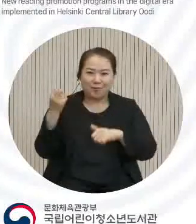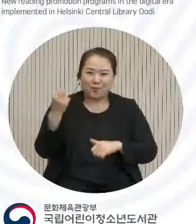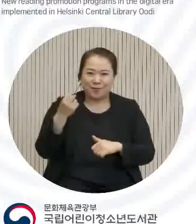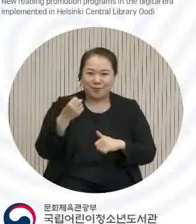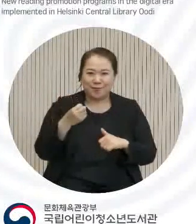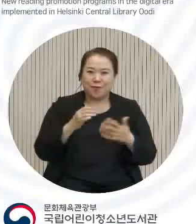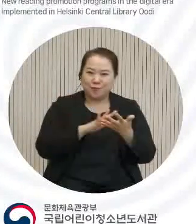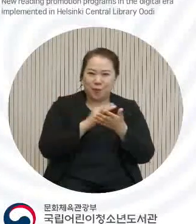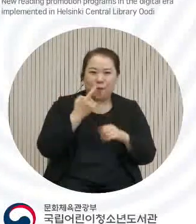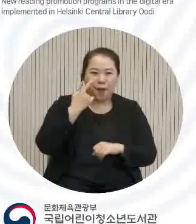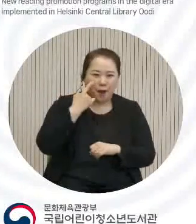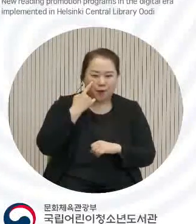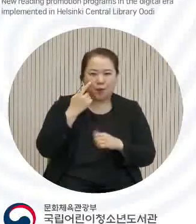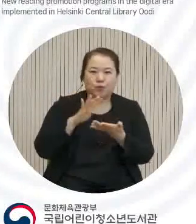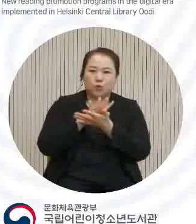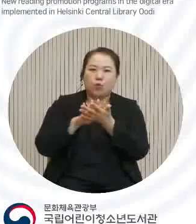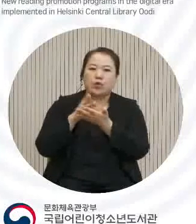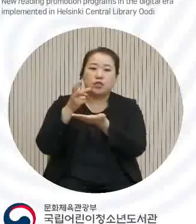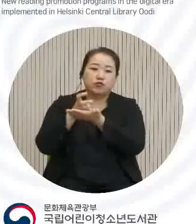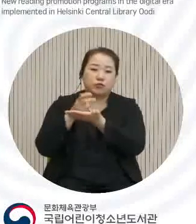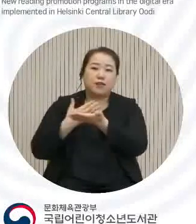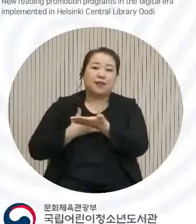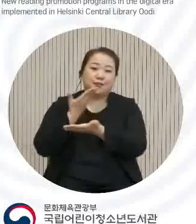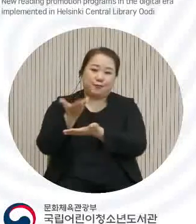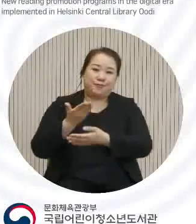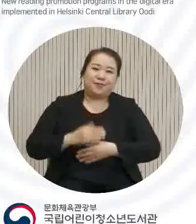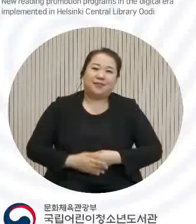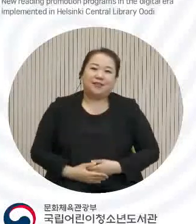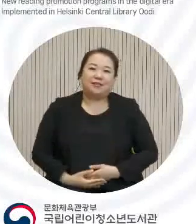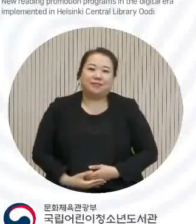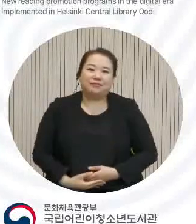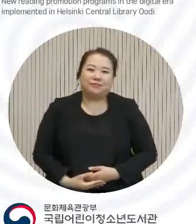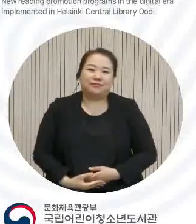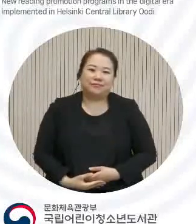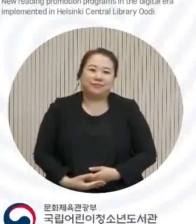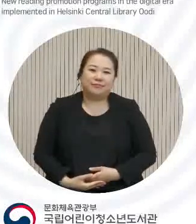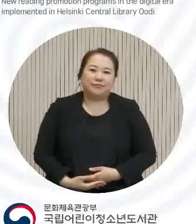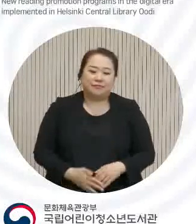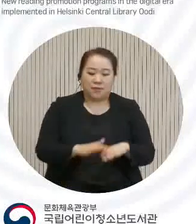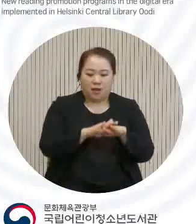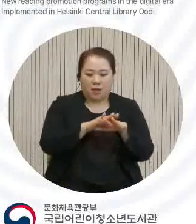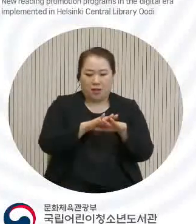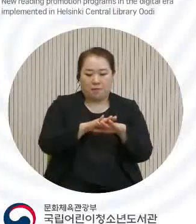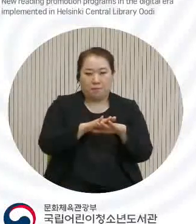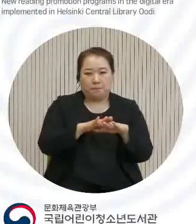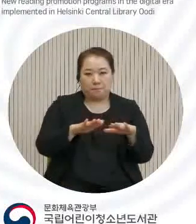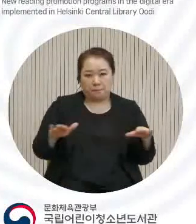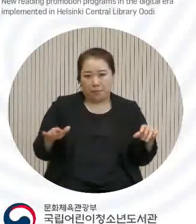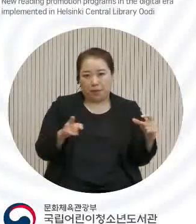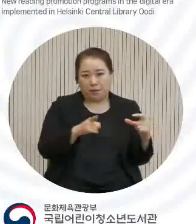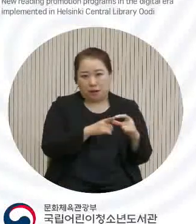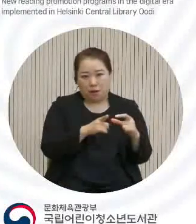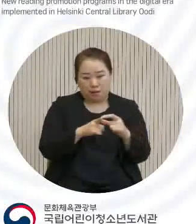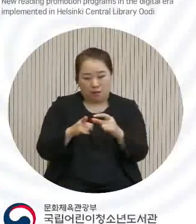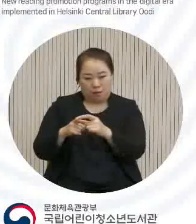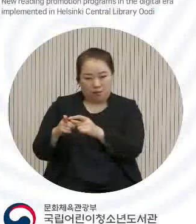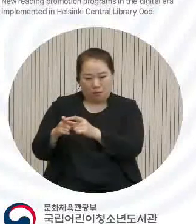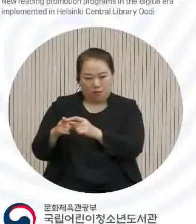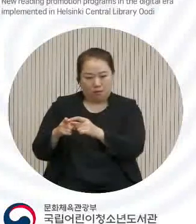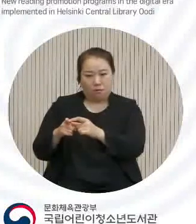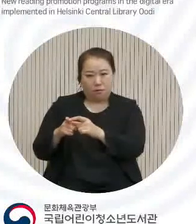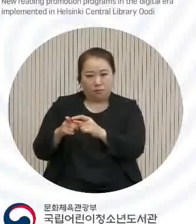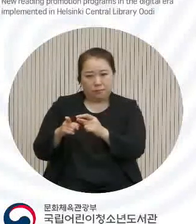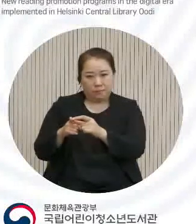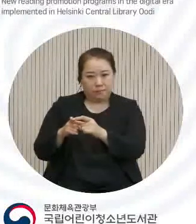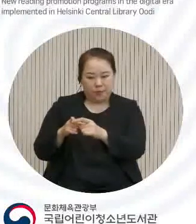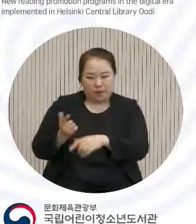game, kids have to catch words from the floor by moving their sphero on top of the word. But not just any